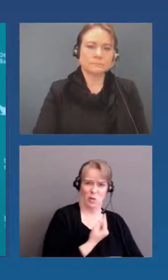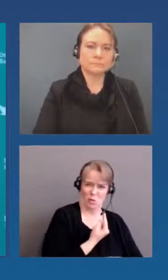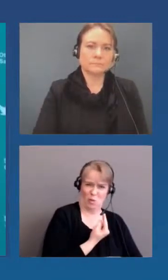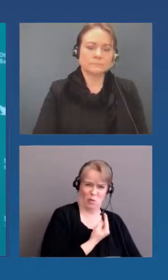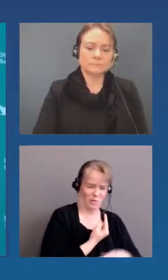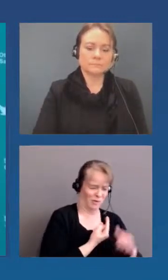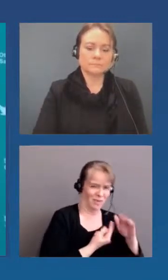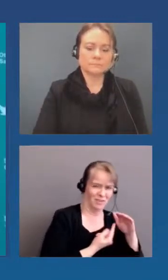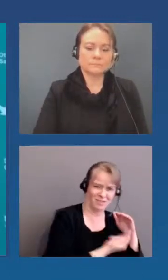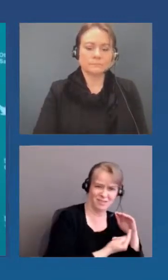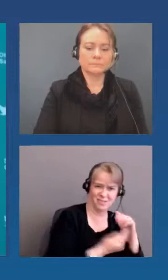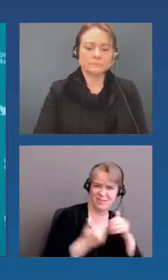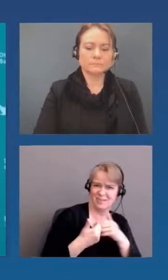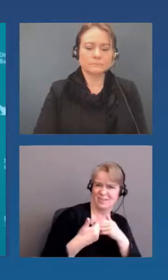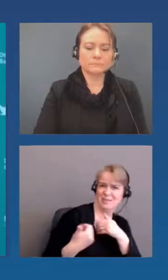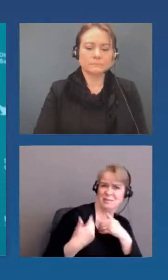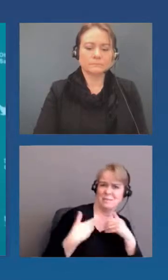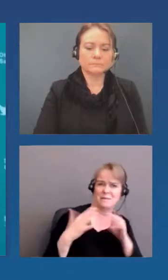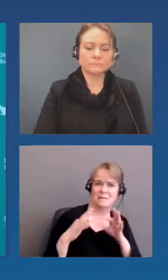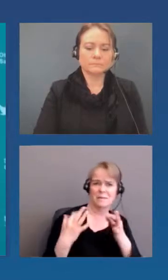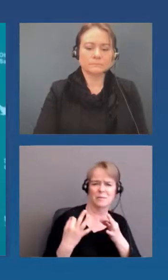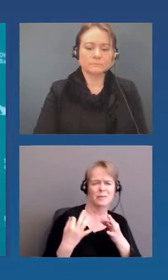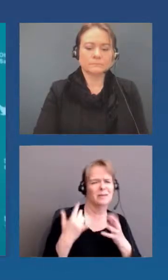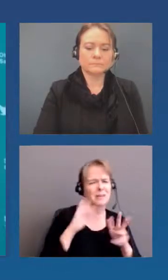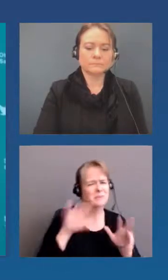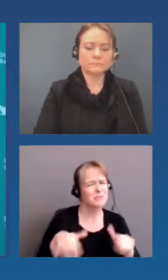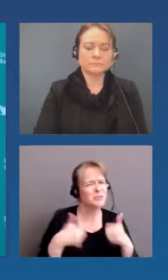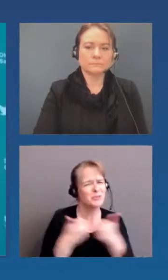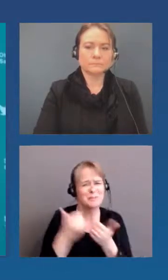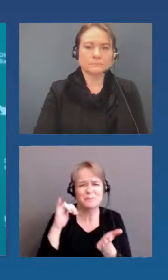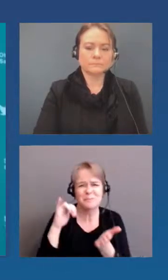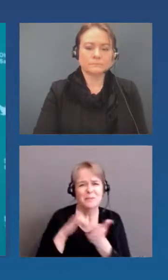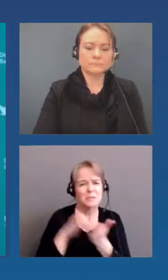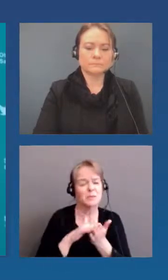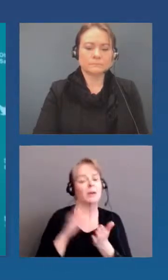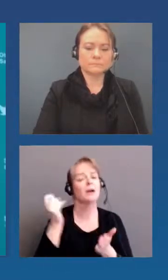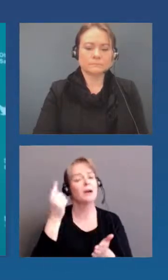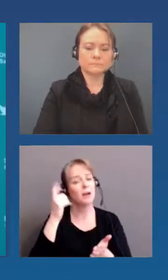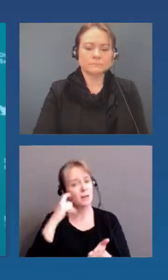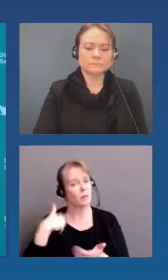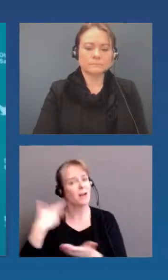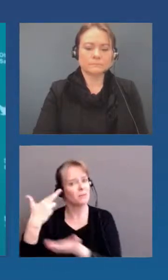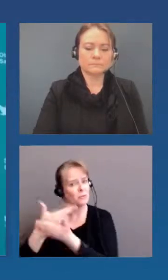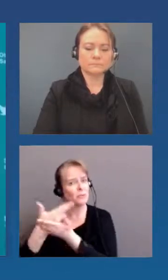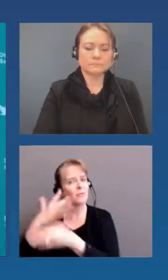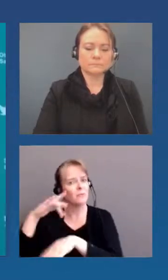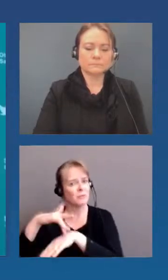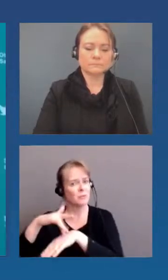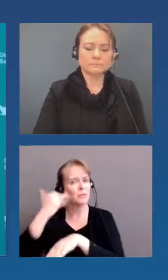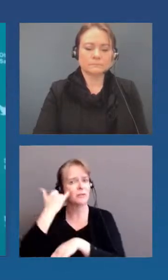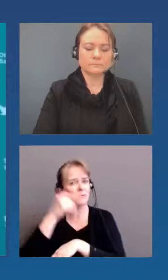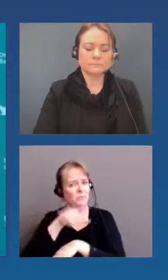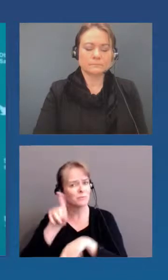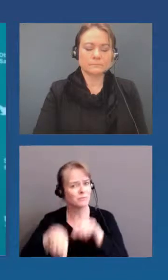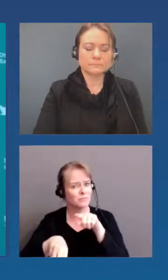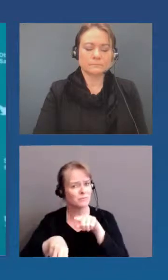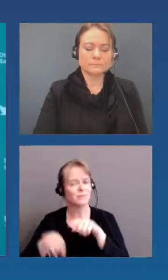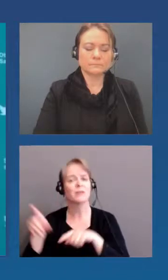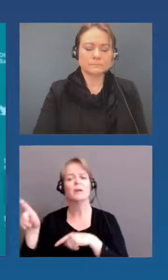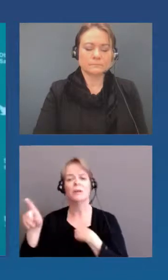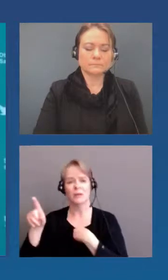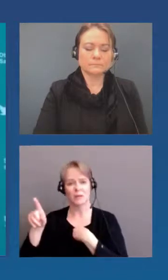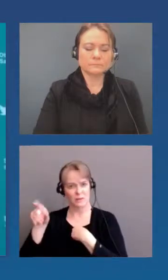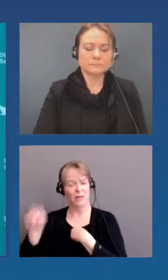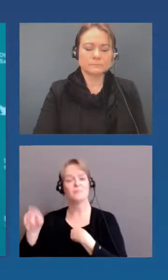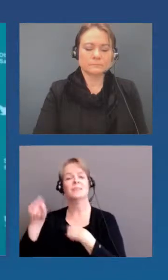families. So I want to remind residents there are resources to help you. The city's Human Needs Task Force was implemented as part